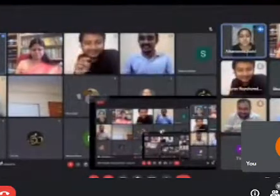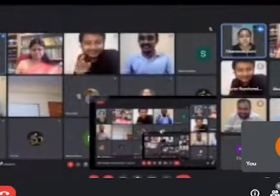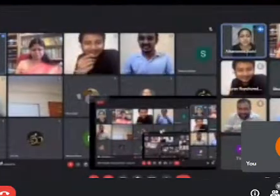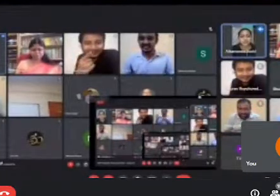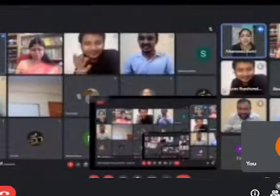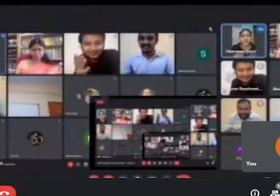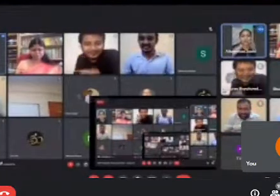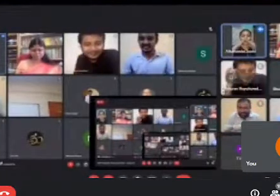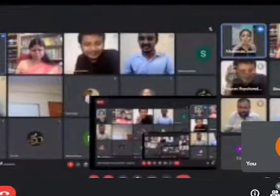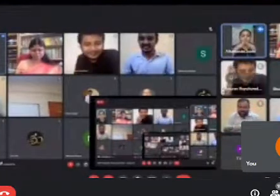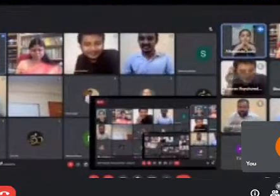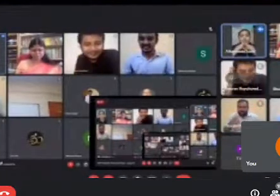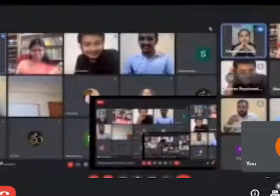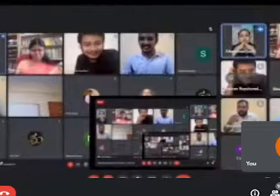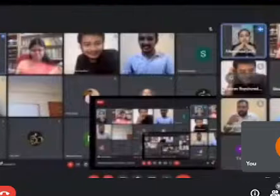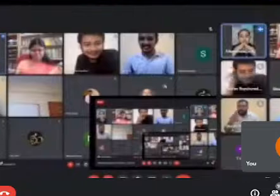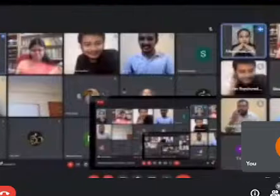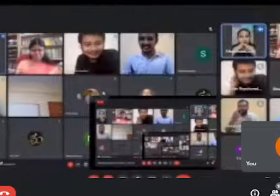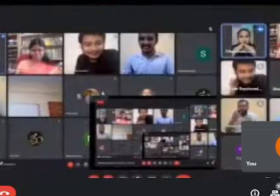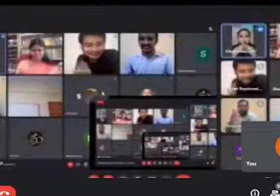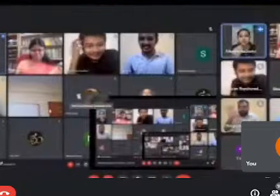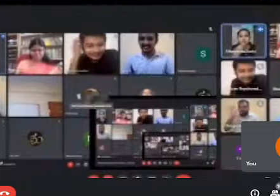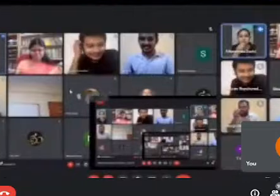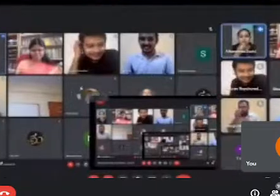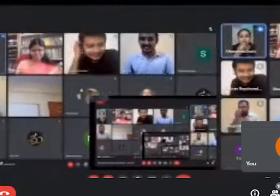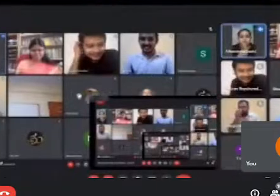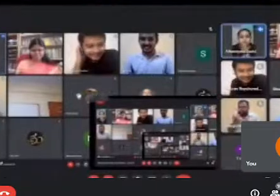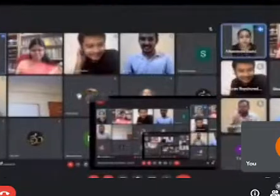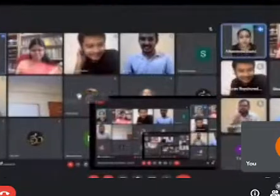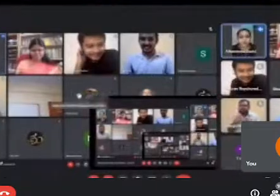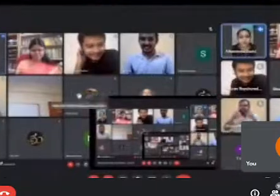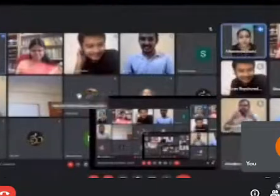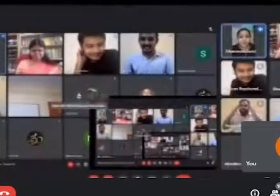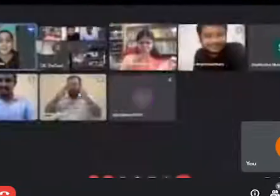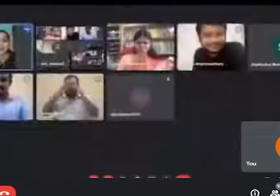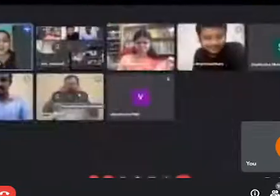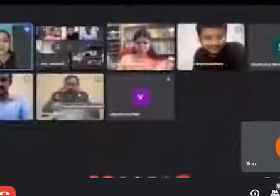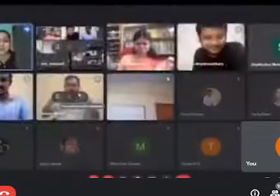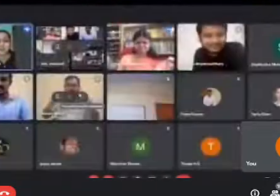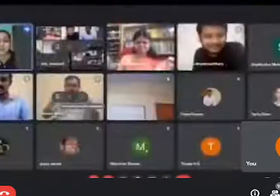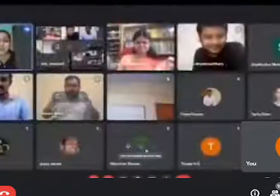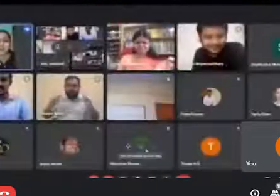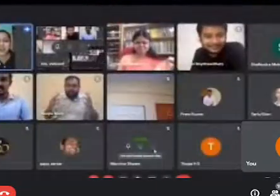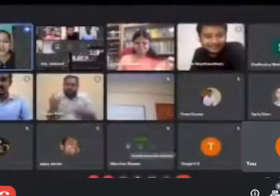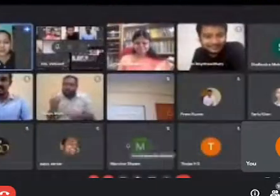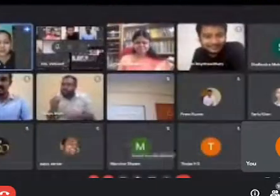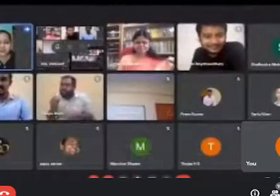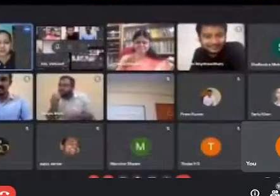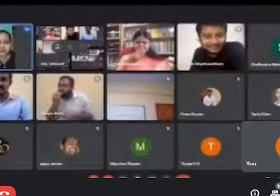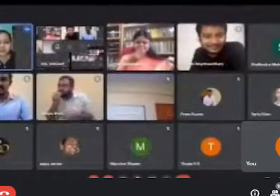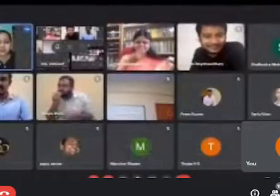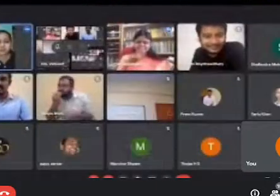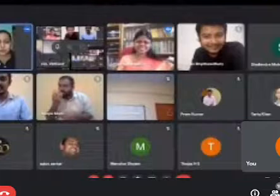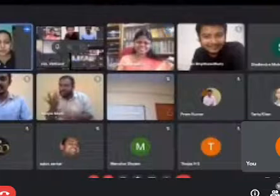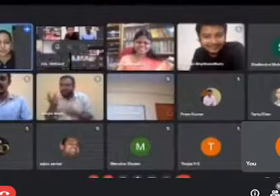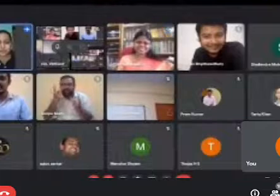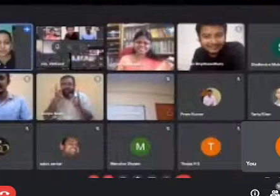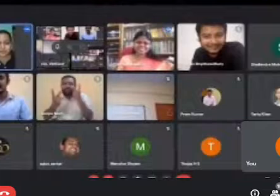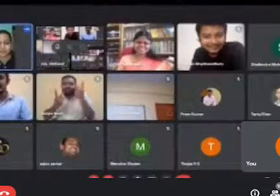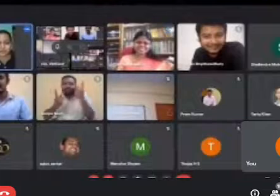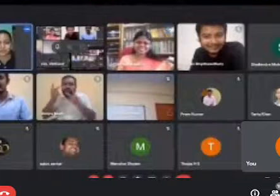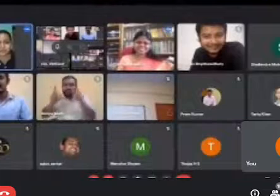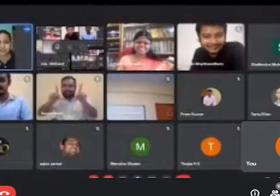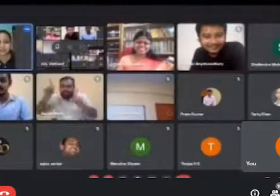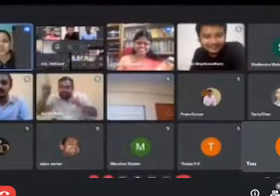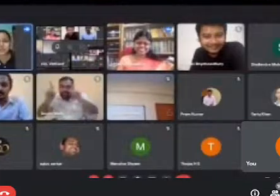Like home, we usually say home. Food, which we use say buy. You say normally house, food. Visual